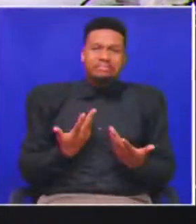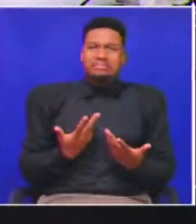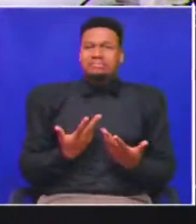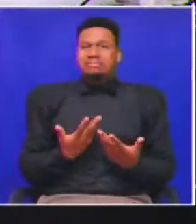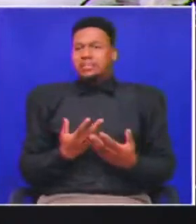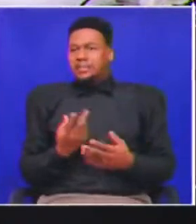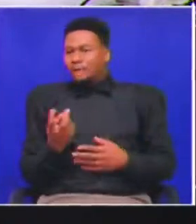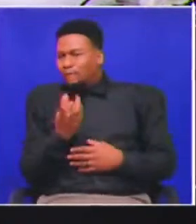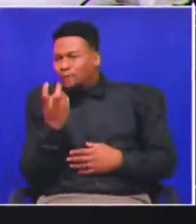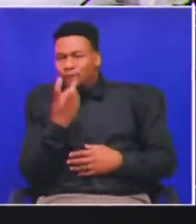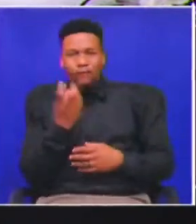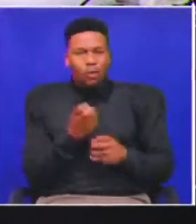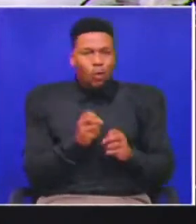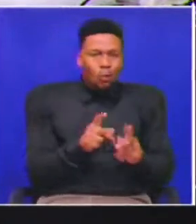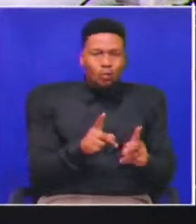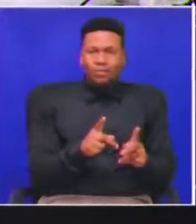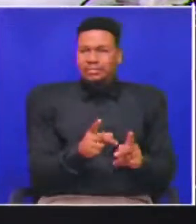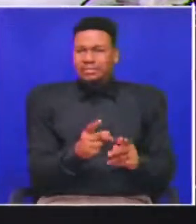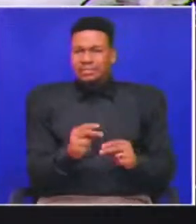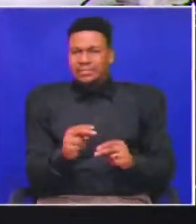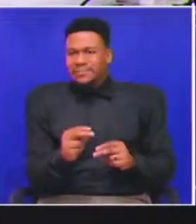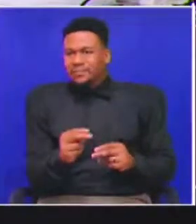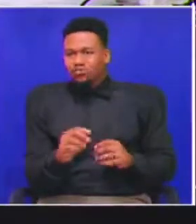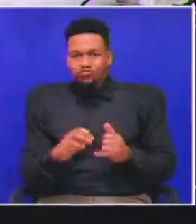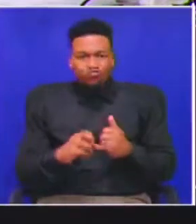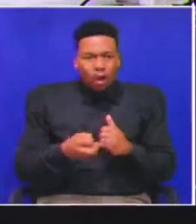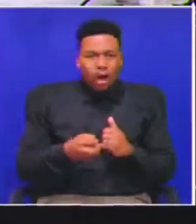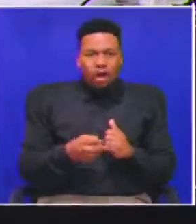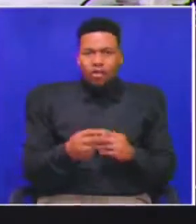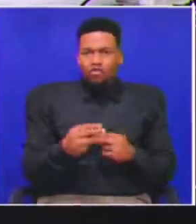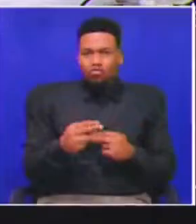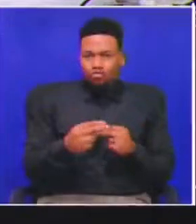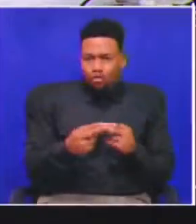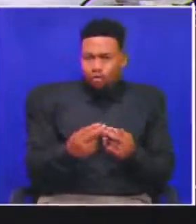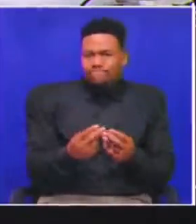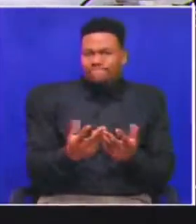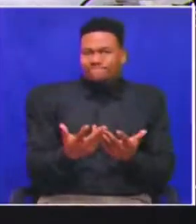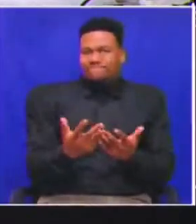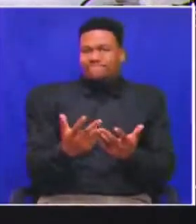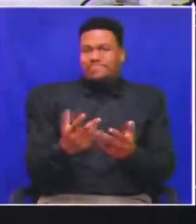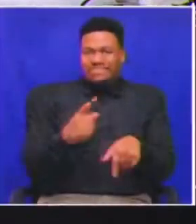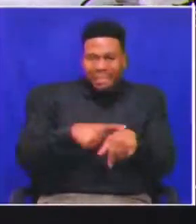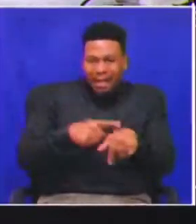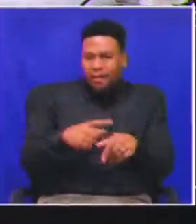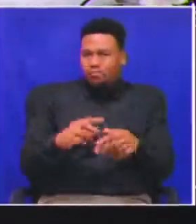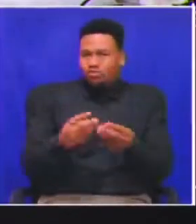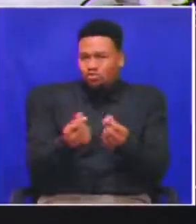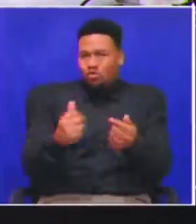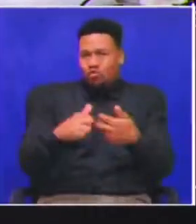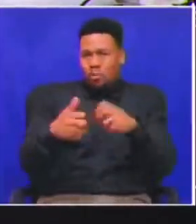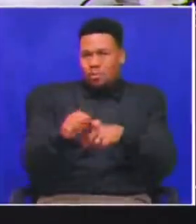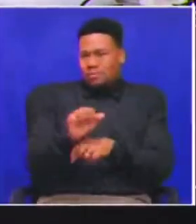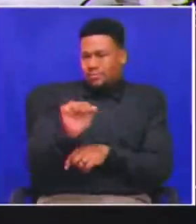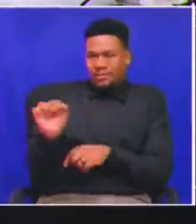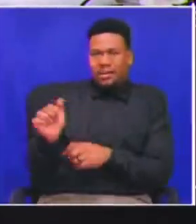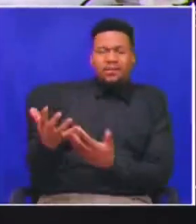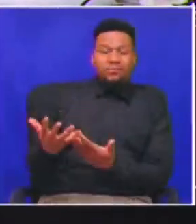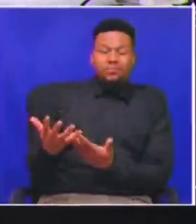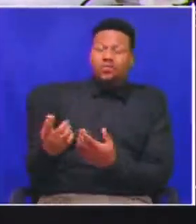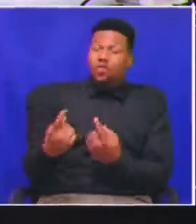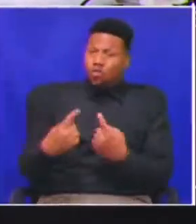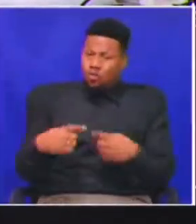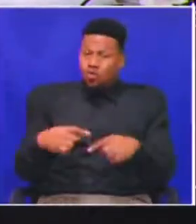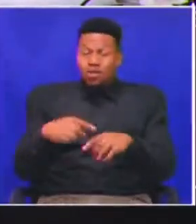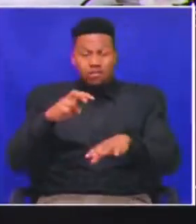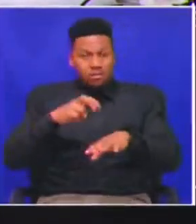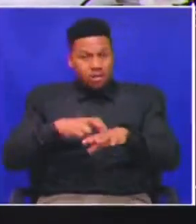short-term solutions to advance their own livelihoods. So we need to therefore be comprehensive and look at